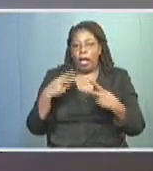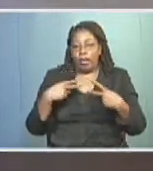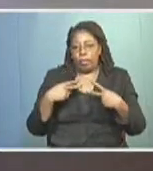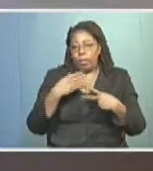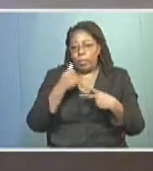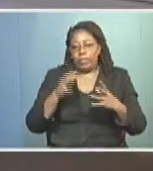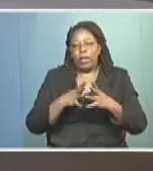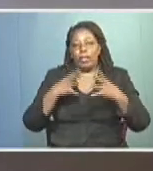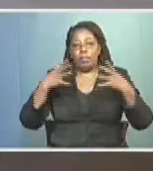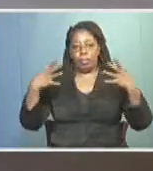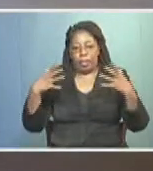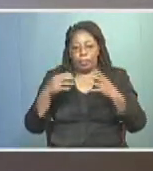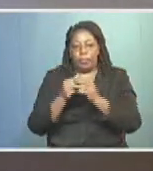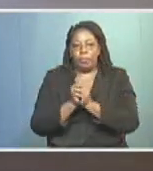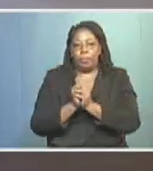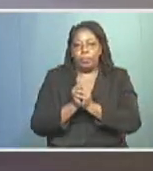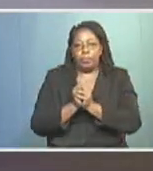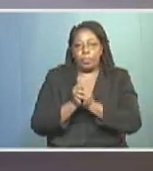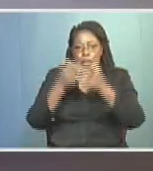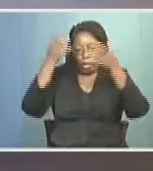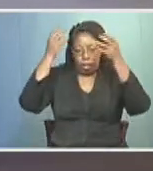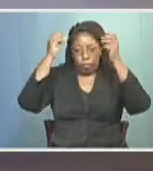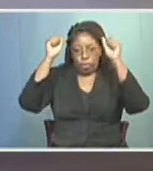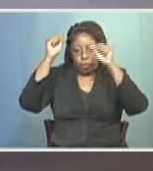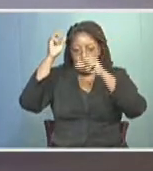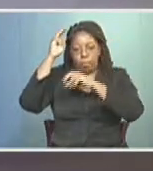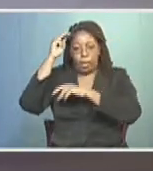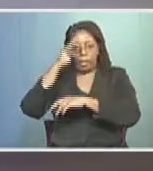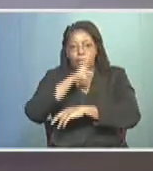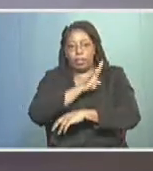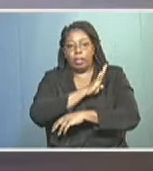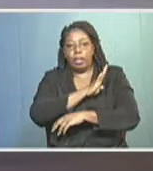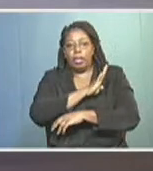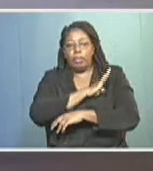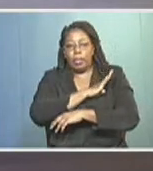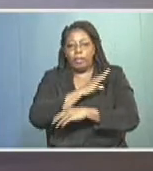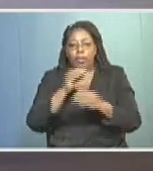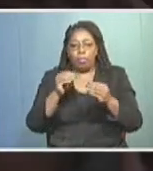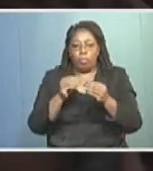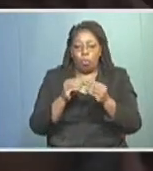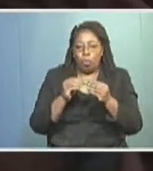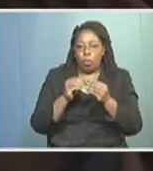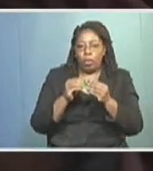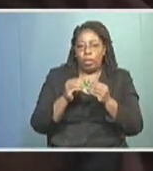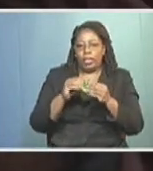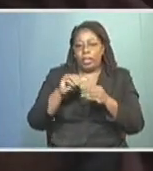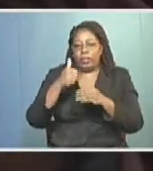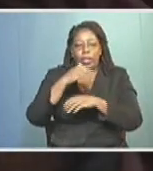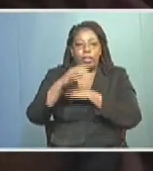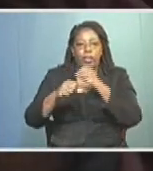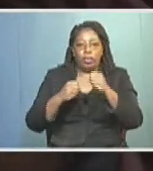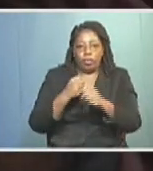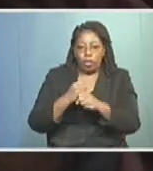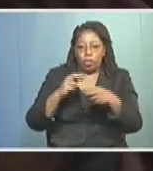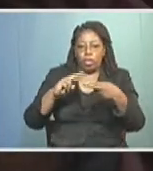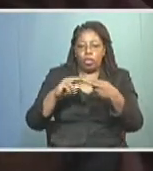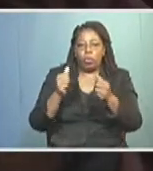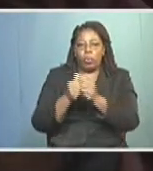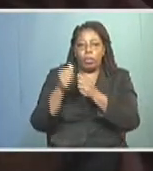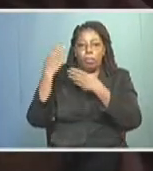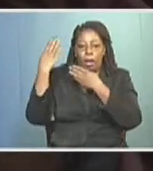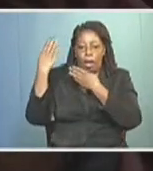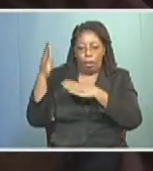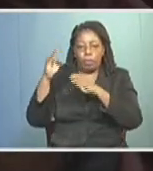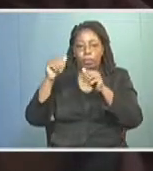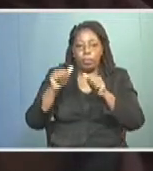scale. RCI CEO and President Michael Bailey says with more than several decades of ties with the Bahamas, the ability for